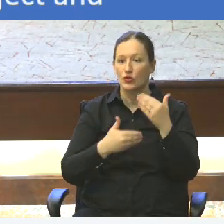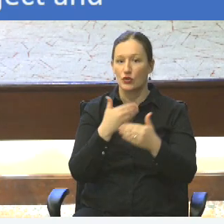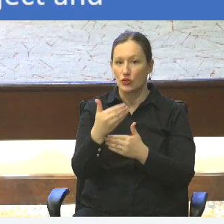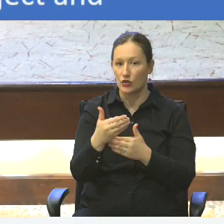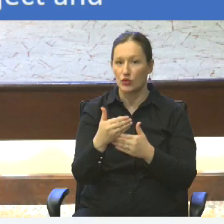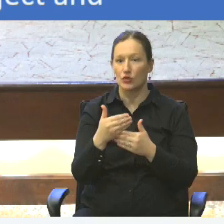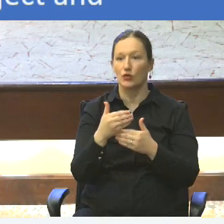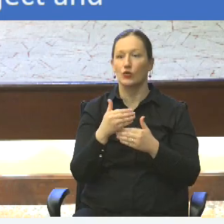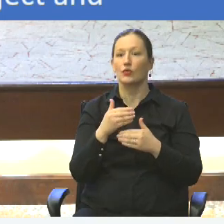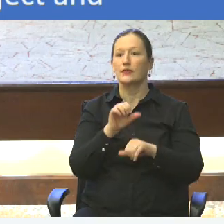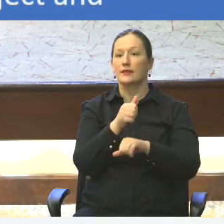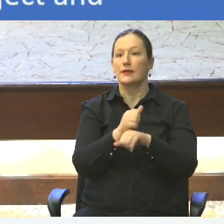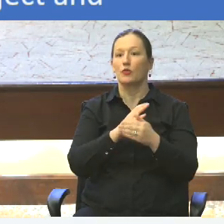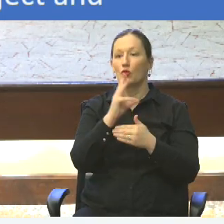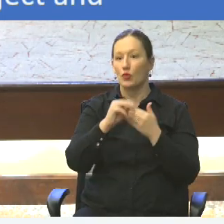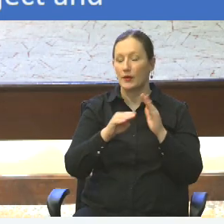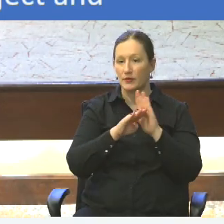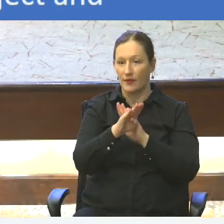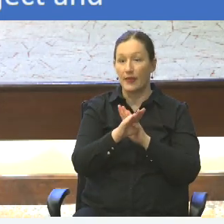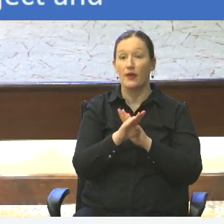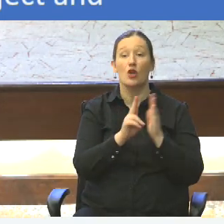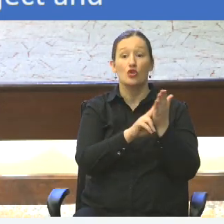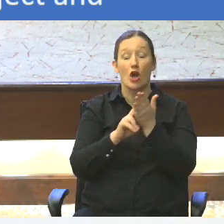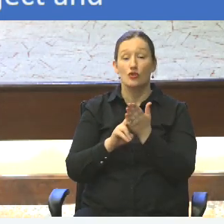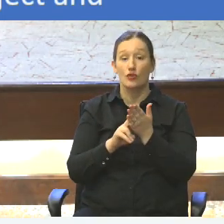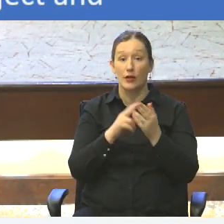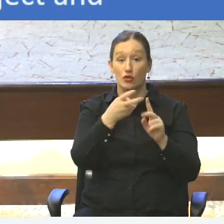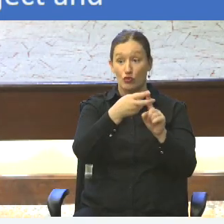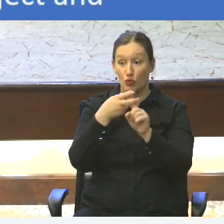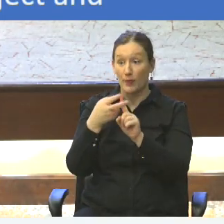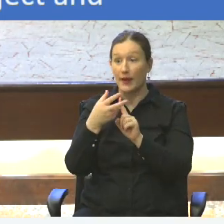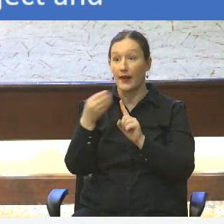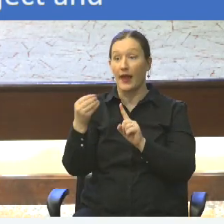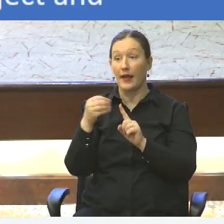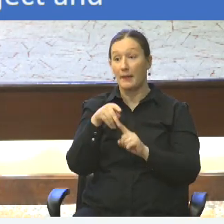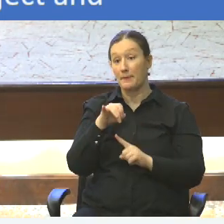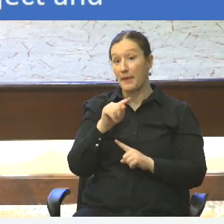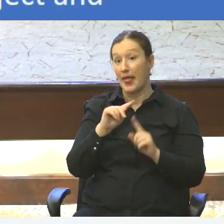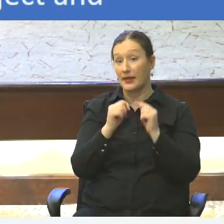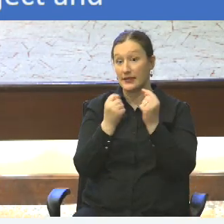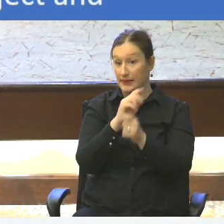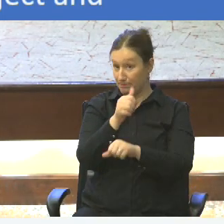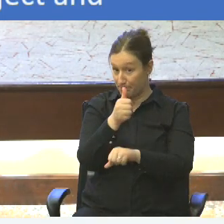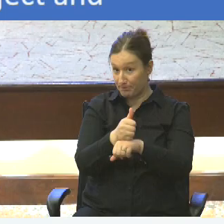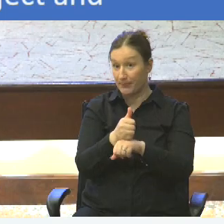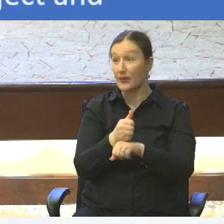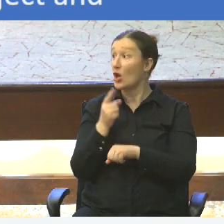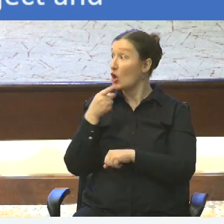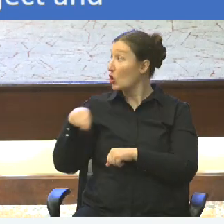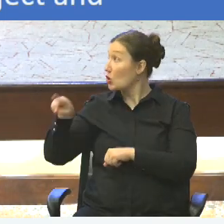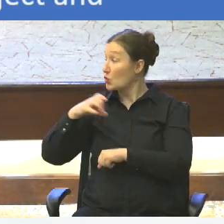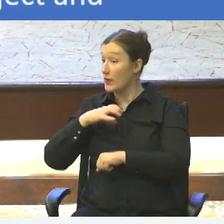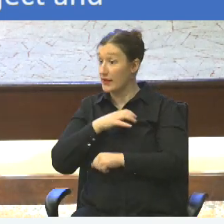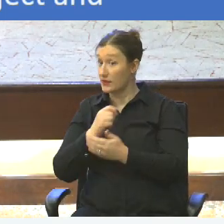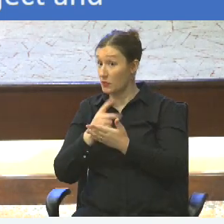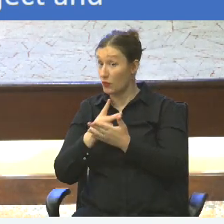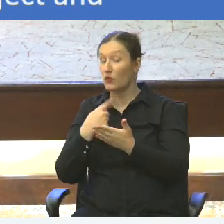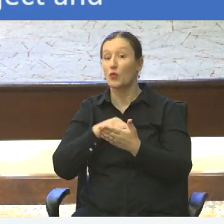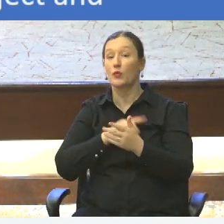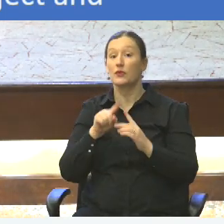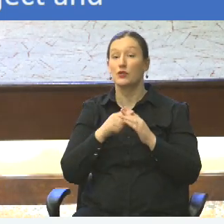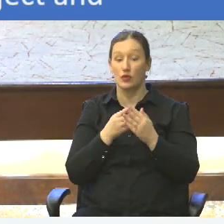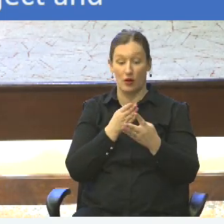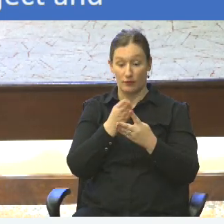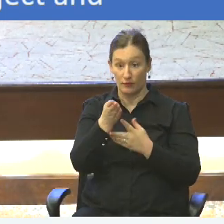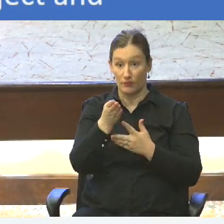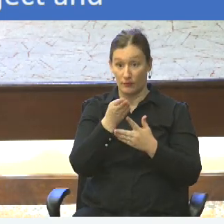development, contractor recruitment, and program piloting. And upon approval from council, we will commence phase 2 of this project and